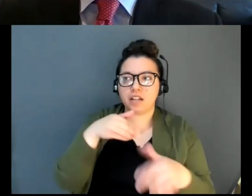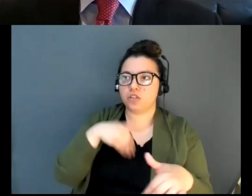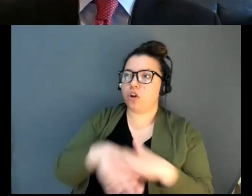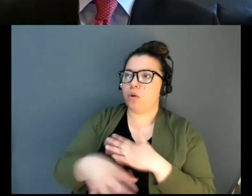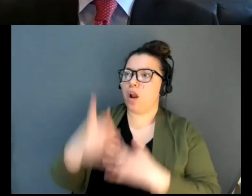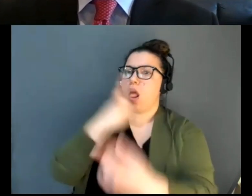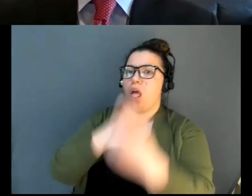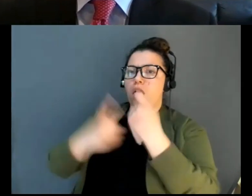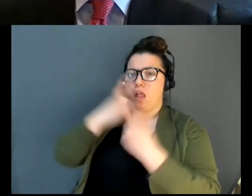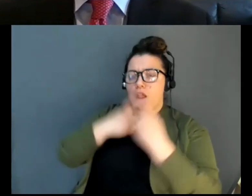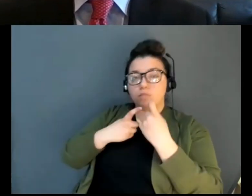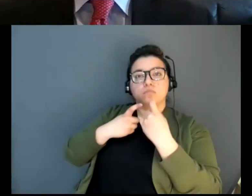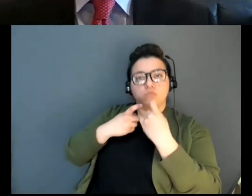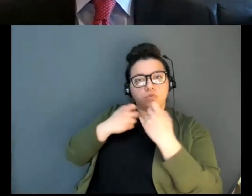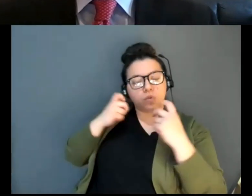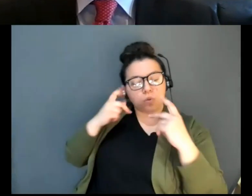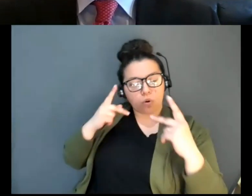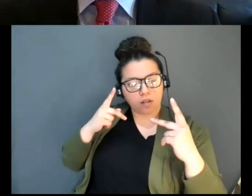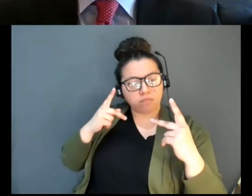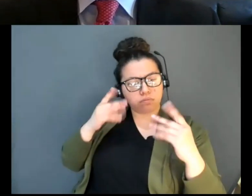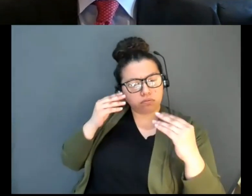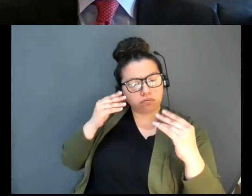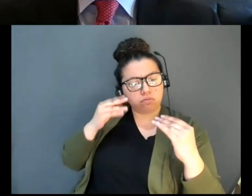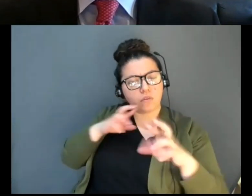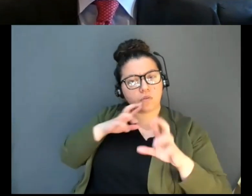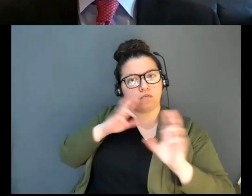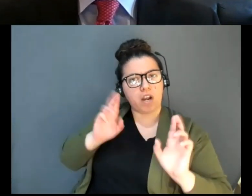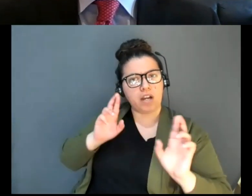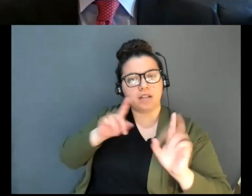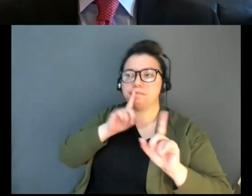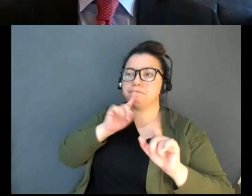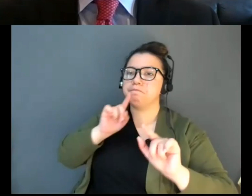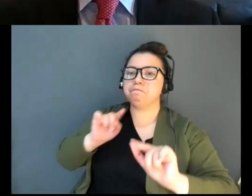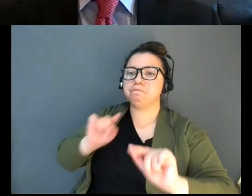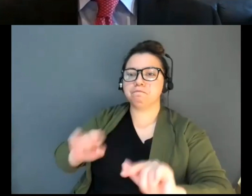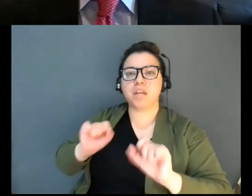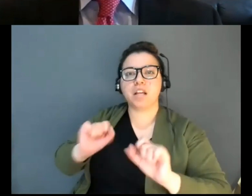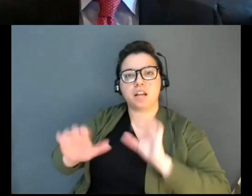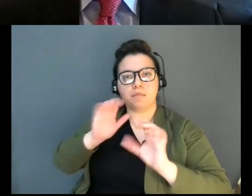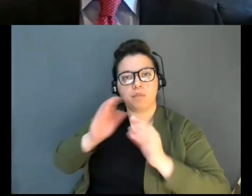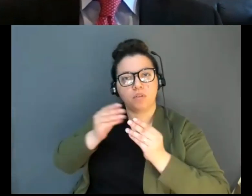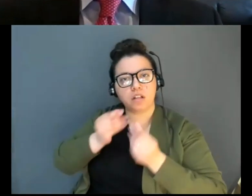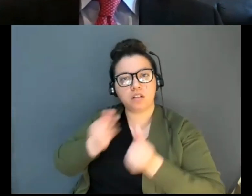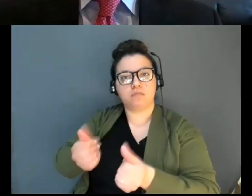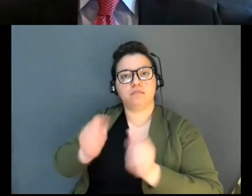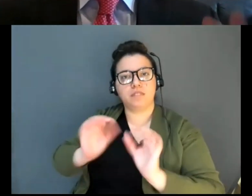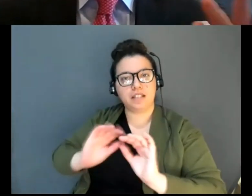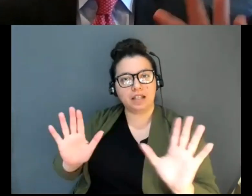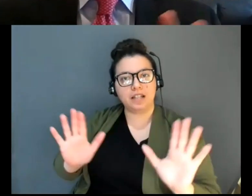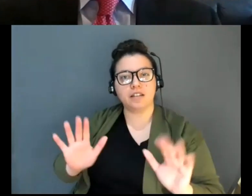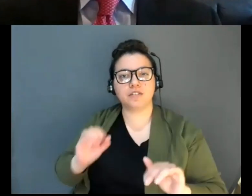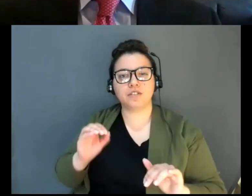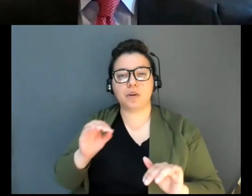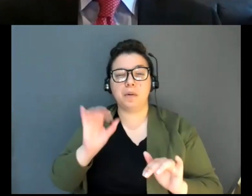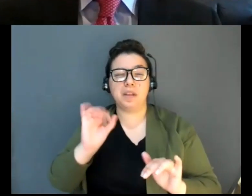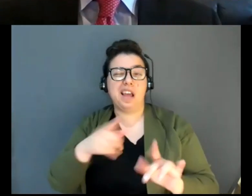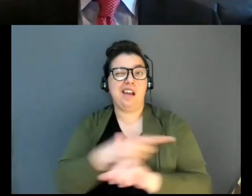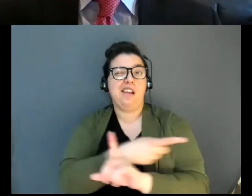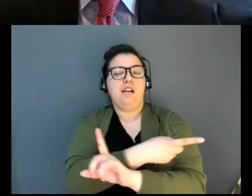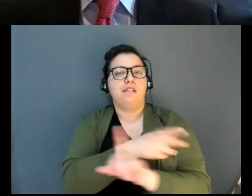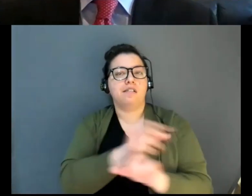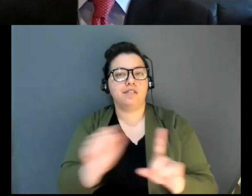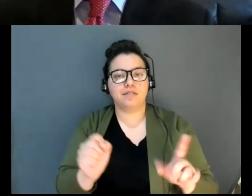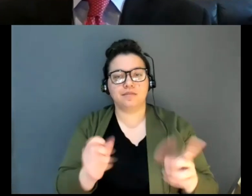and internalize that, then you can communicate those ideas very clearly. I don't know if I went too straight too far. That's great. And